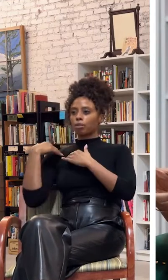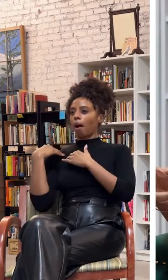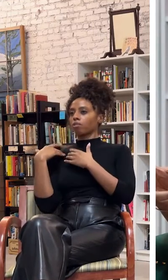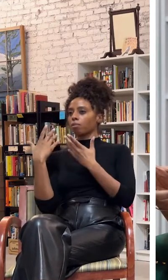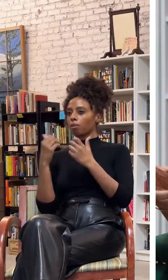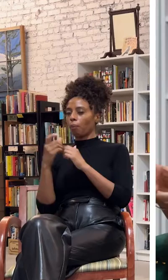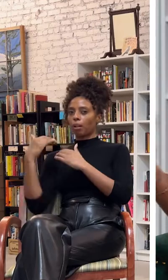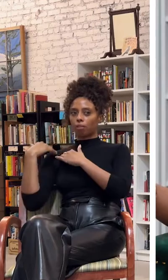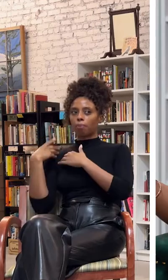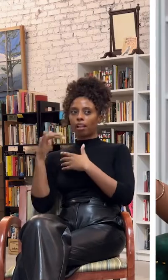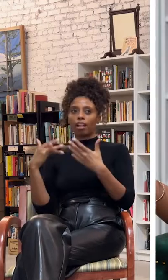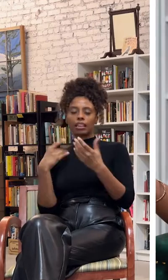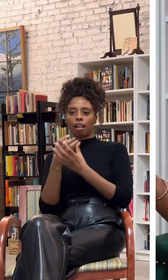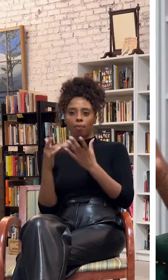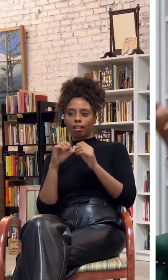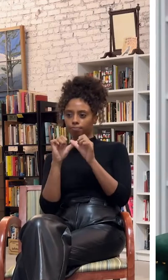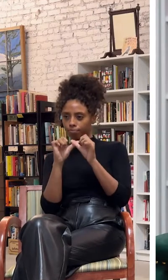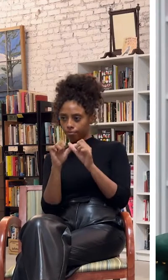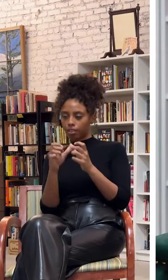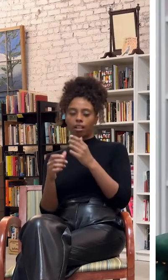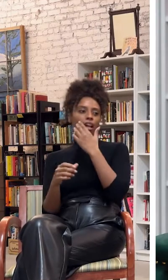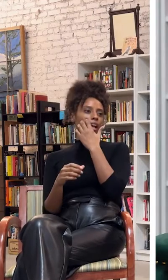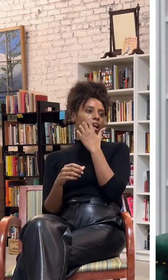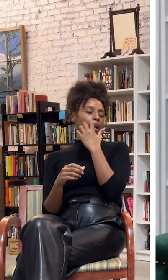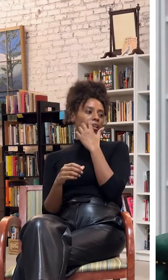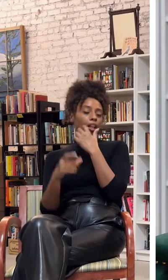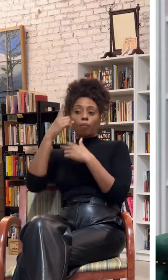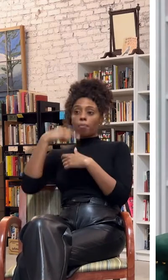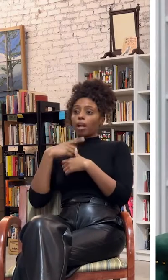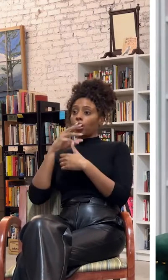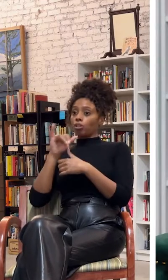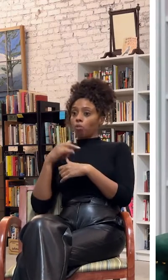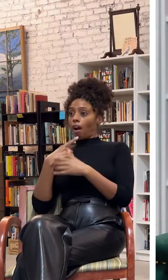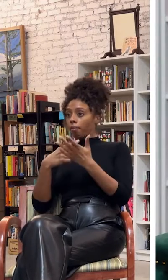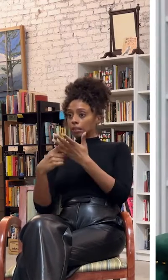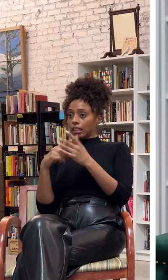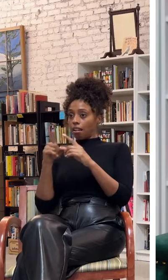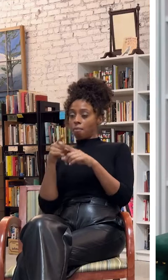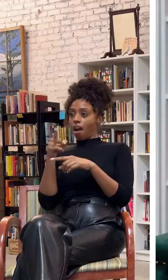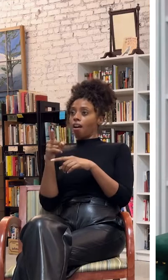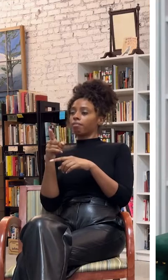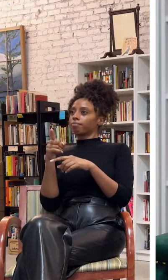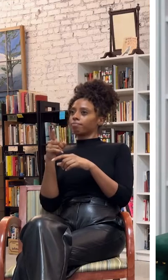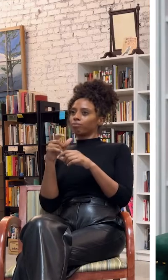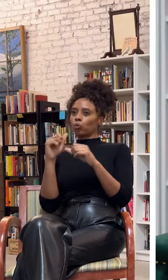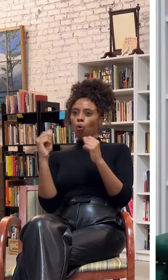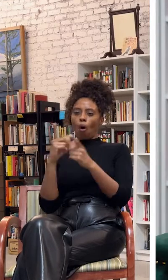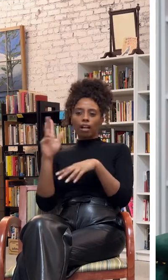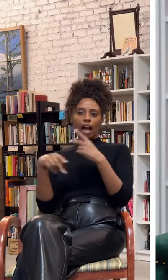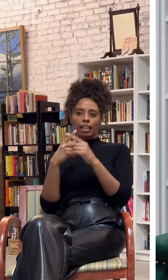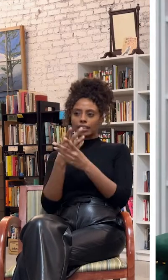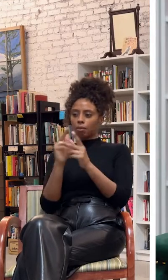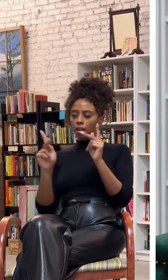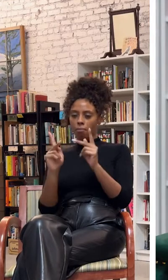responsibility, there's something to maintain. And that, for me, and the joy that I'm talking about is all kinds of people. Is how